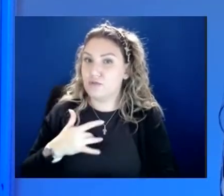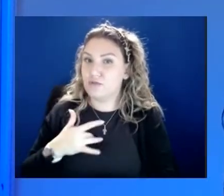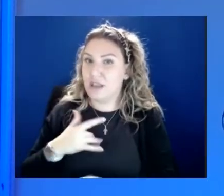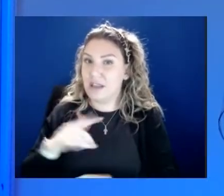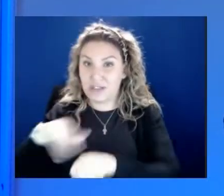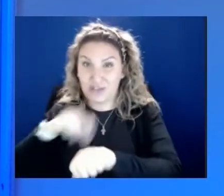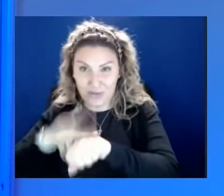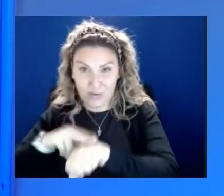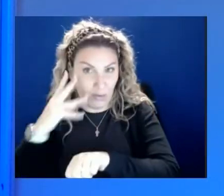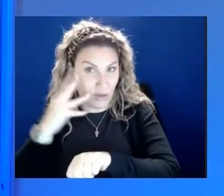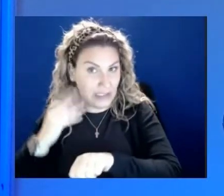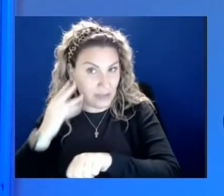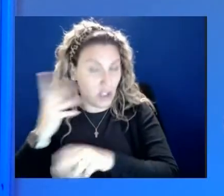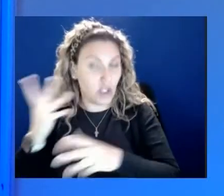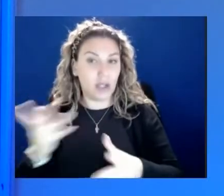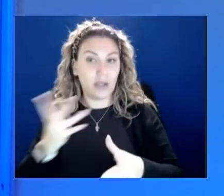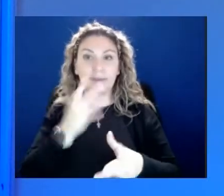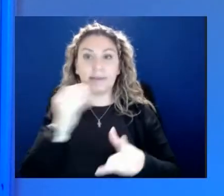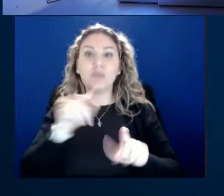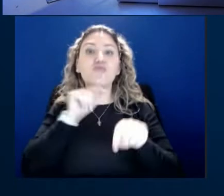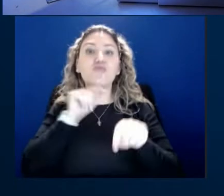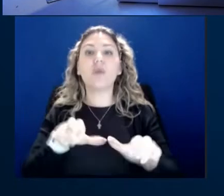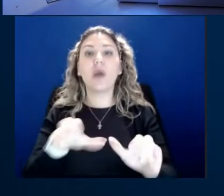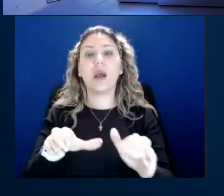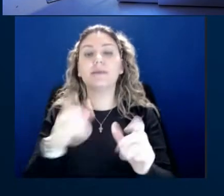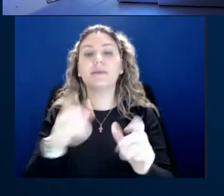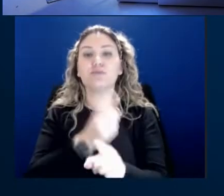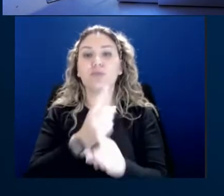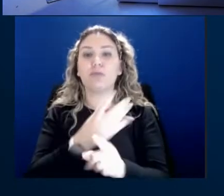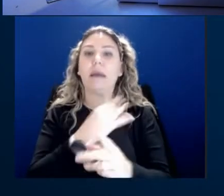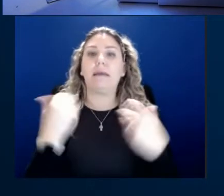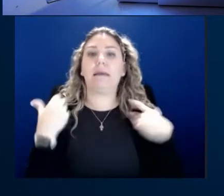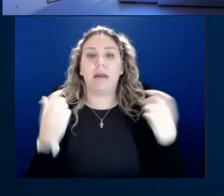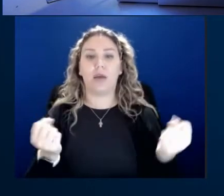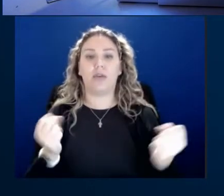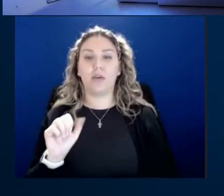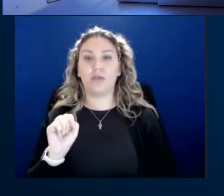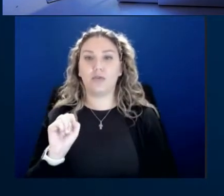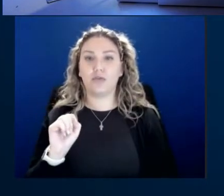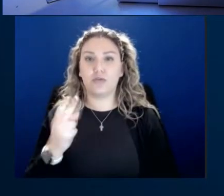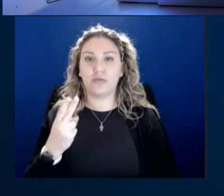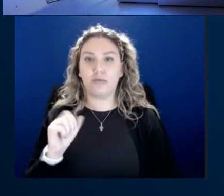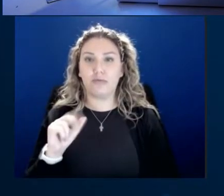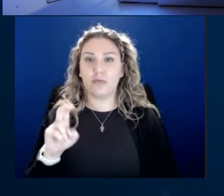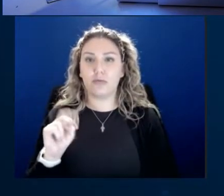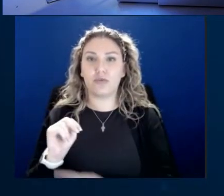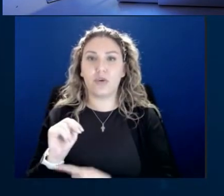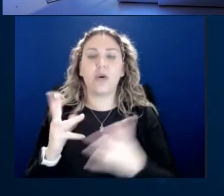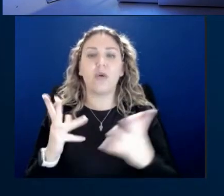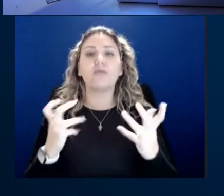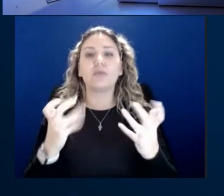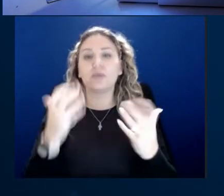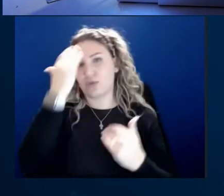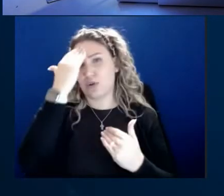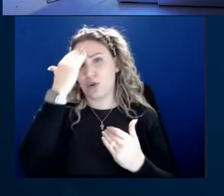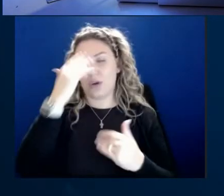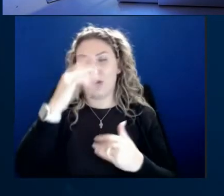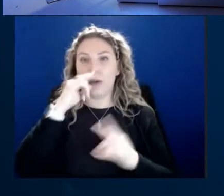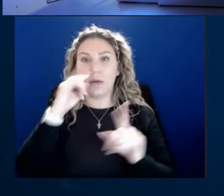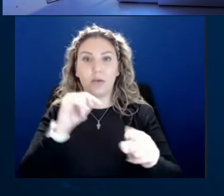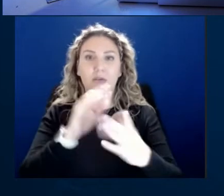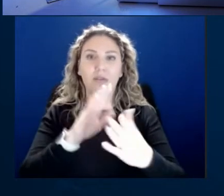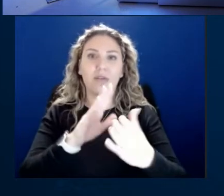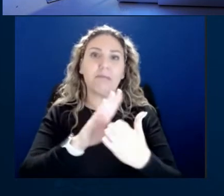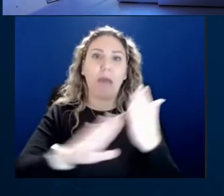Right. And reacting to it is appropriate and healthy. Sean wants to know, what about kids going to college as freshmen? I mean, my gosh. We just had a